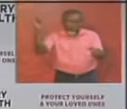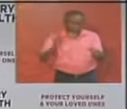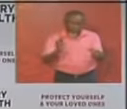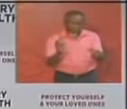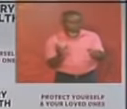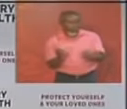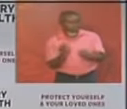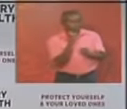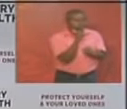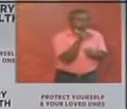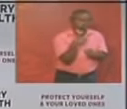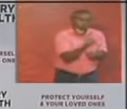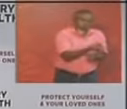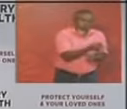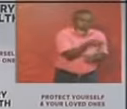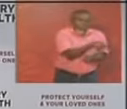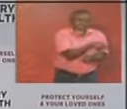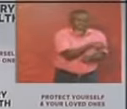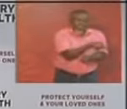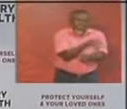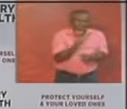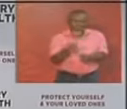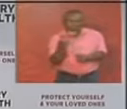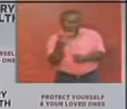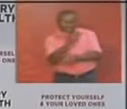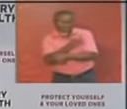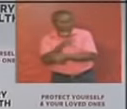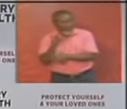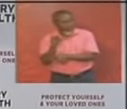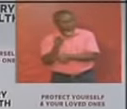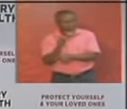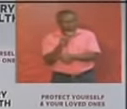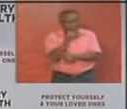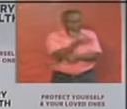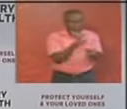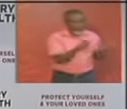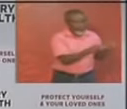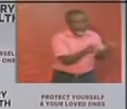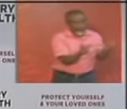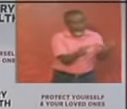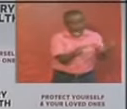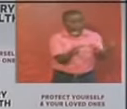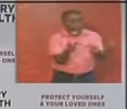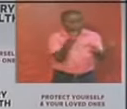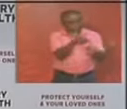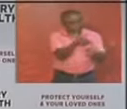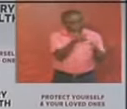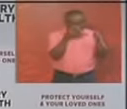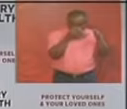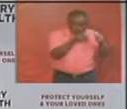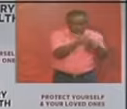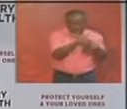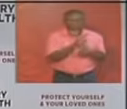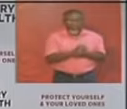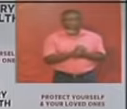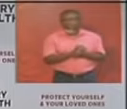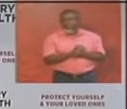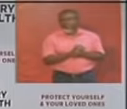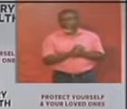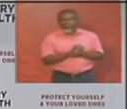Thank you very much. And we go now to Wired 868 for a follow-up question, please. Hi, just